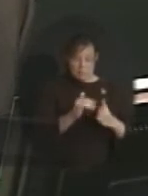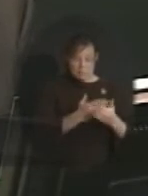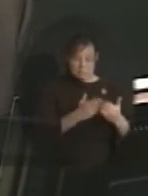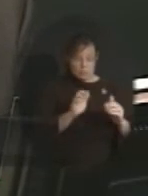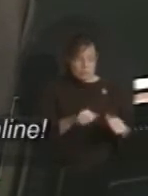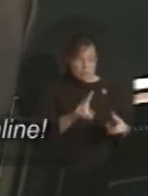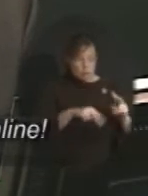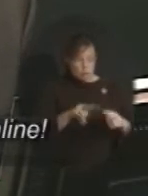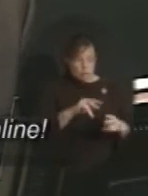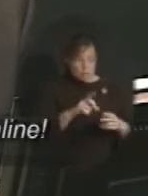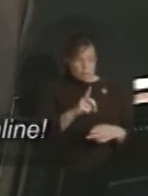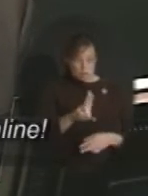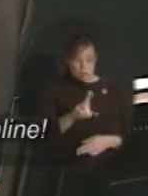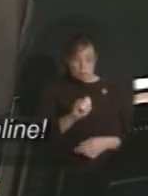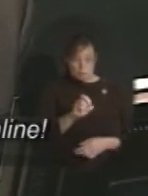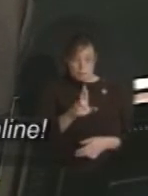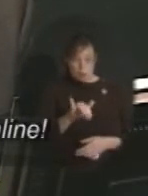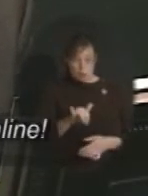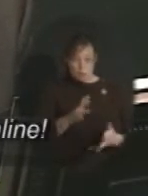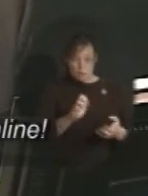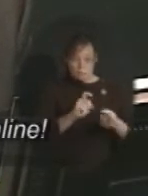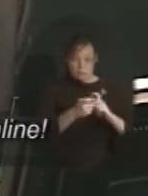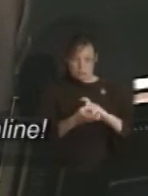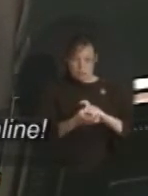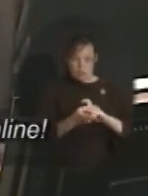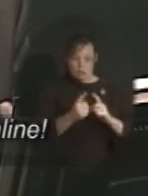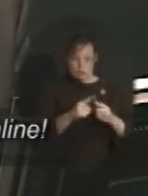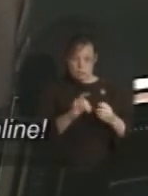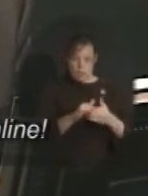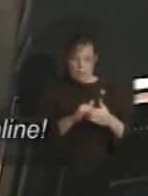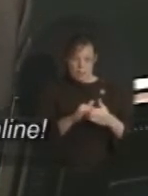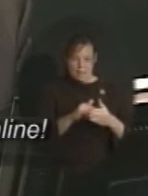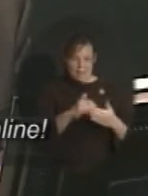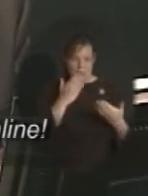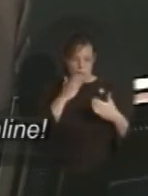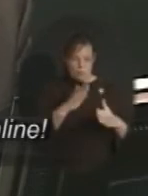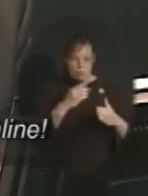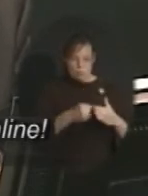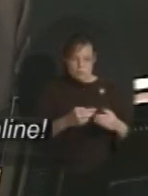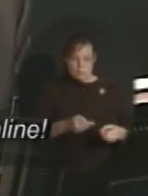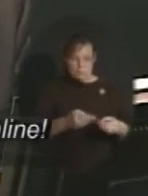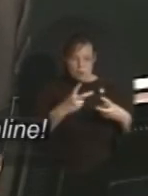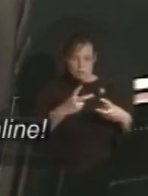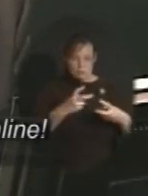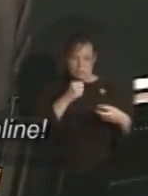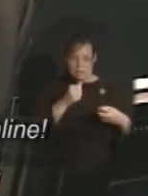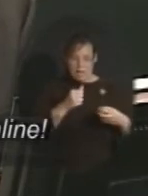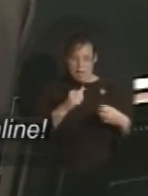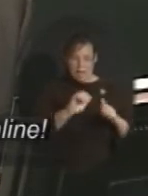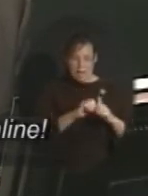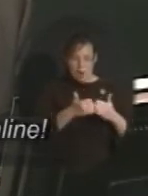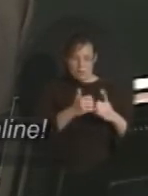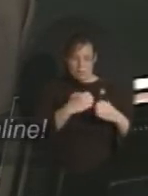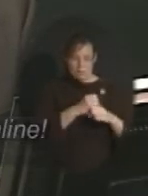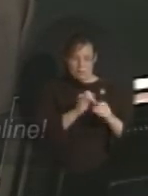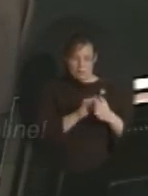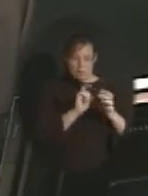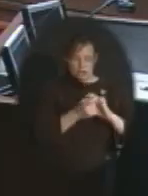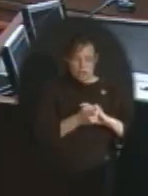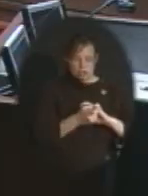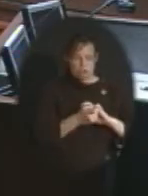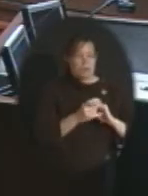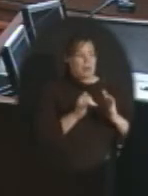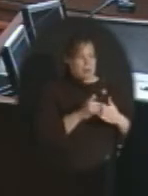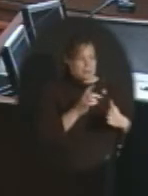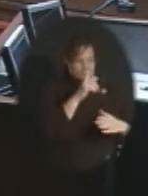you could take a look at, Dr. Berry, and say, okay, do we want to make a change to this whatsoever? I don't know what's posted, what's not posted, and how we can make these changes. Yeah, it's certainly at the